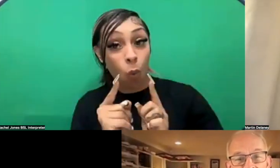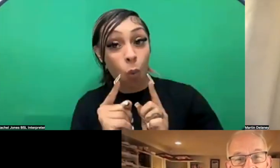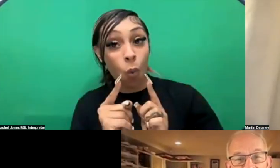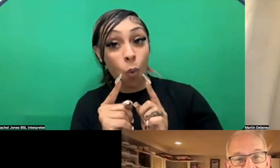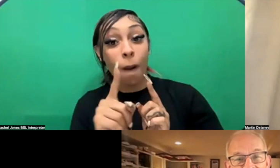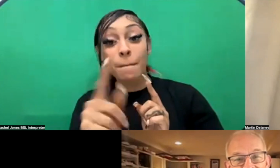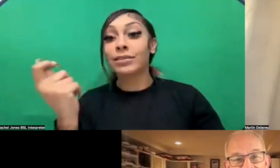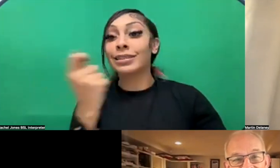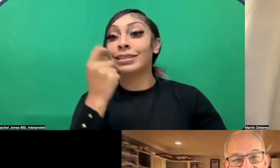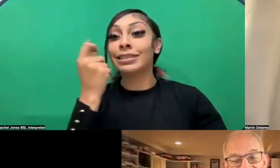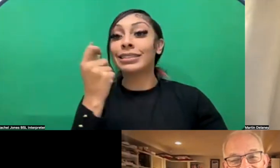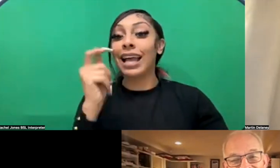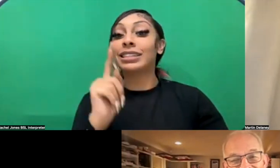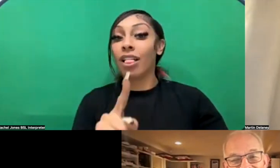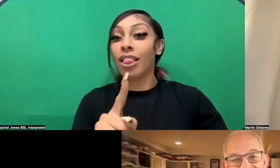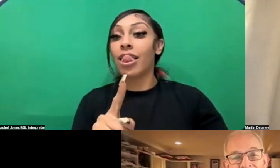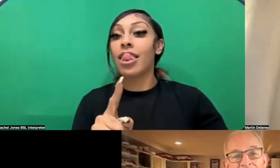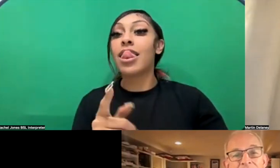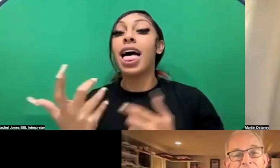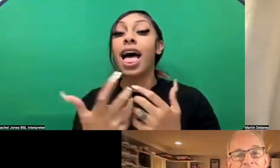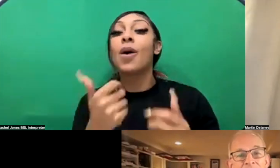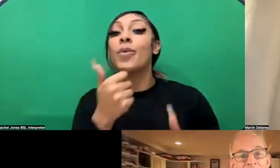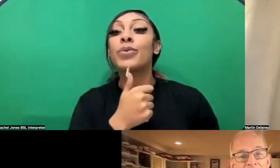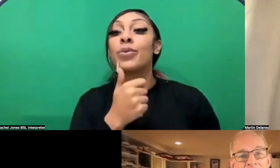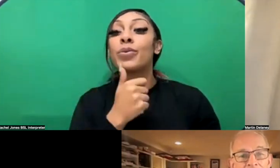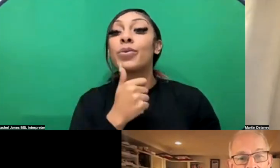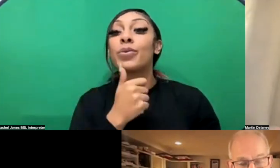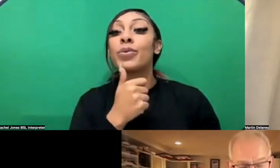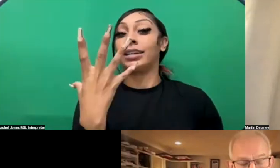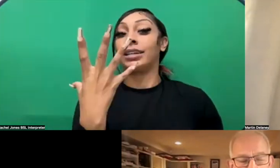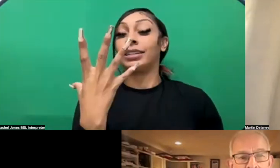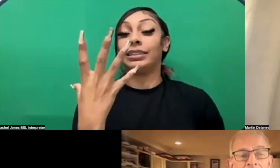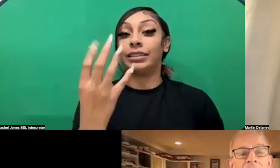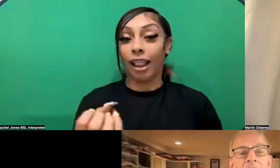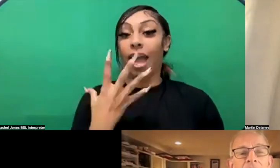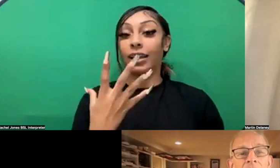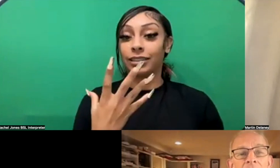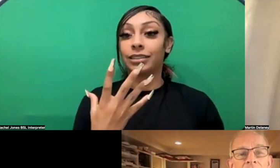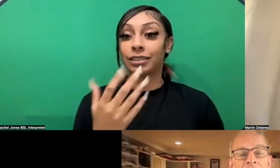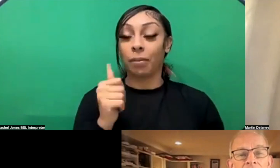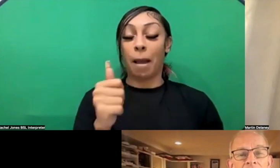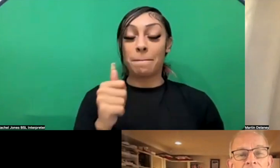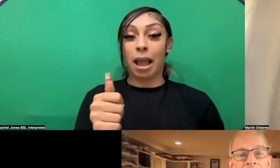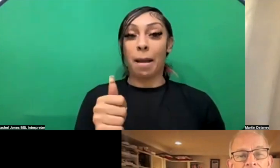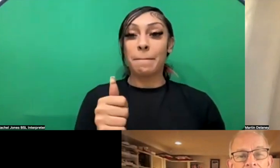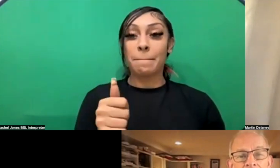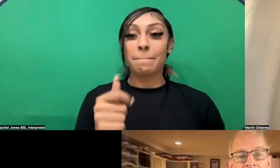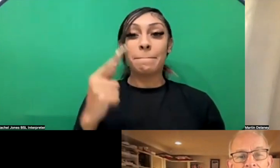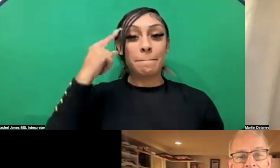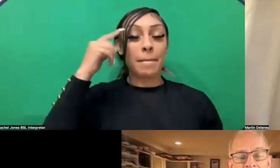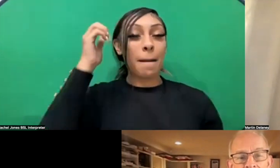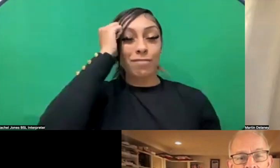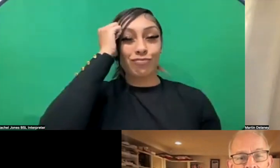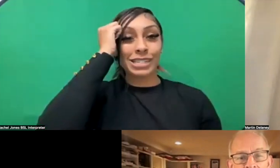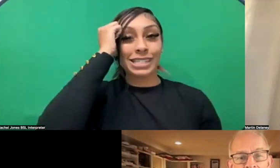successful trade-off because of the way you use the lights to enter the values. I found that there's a little muscle memory